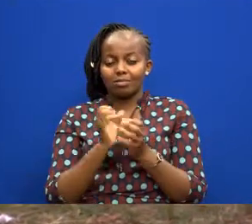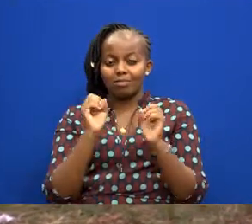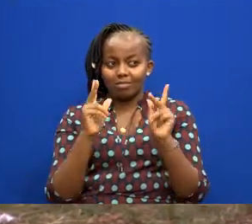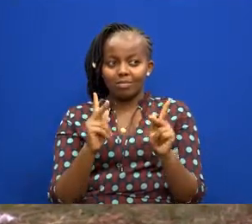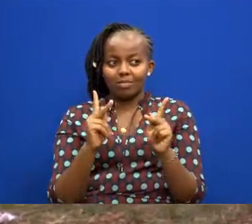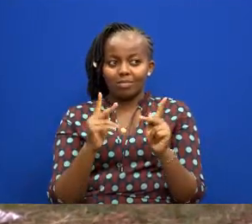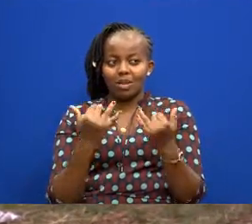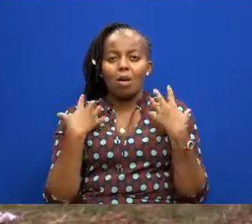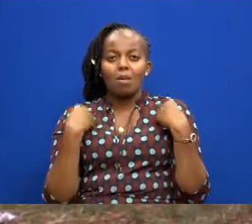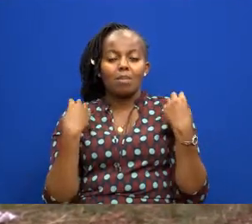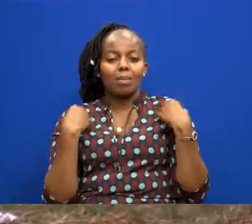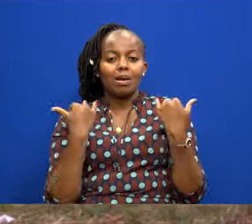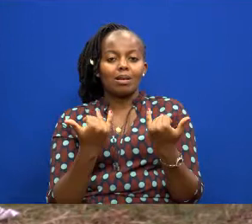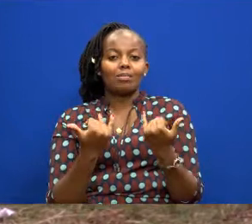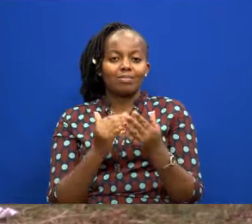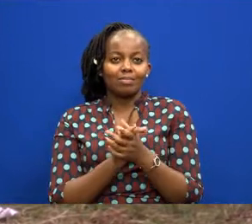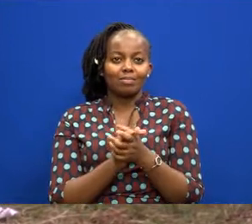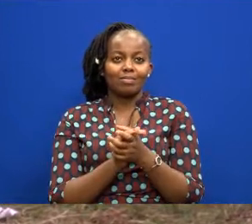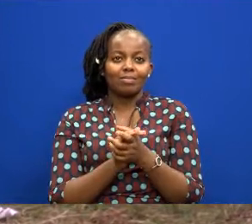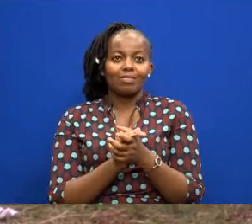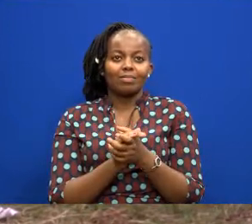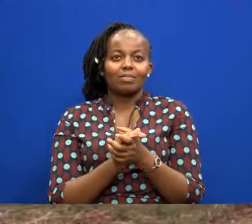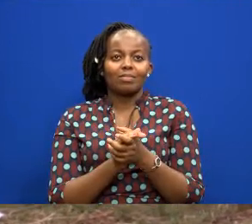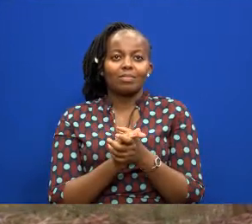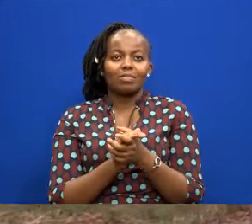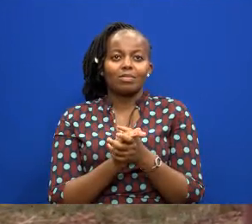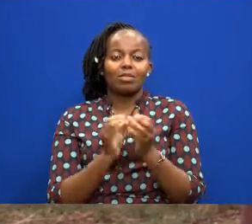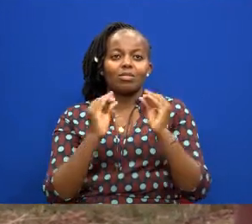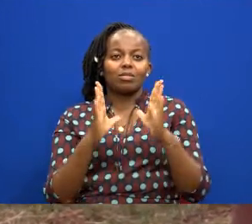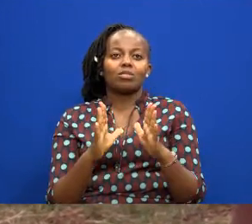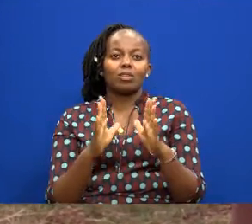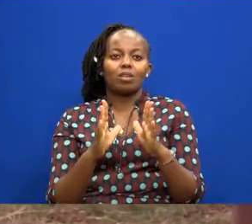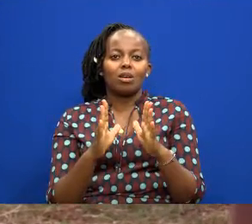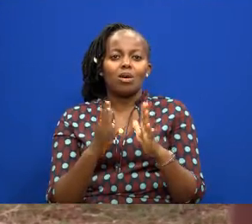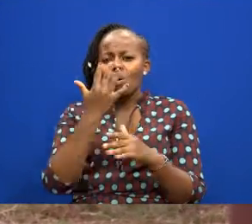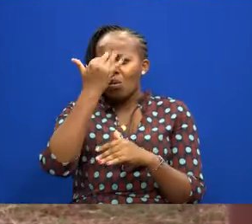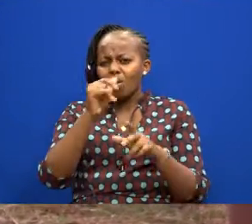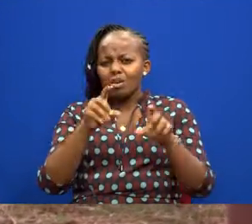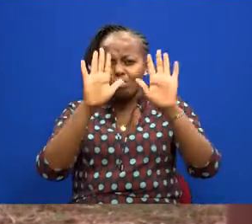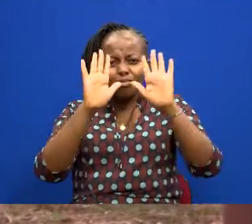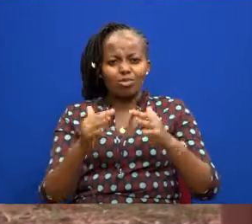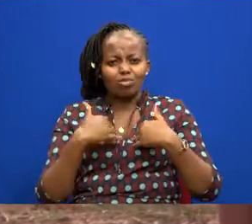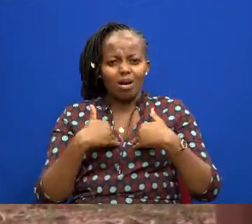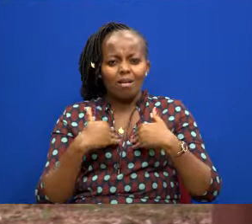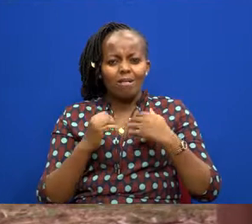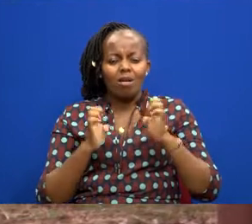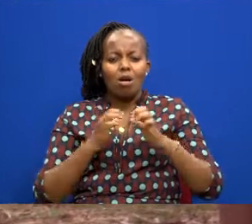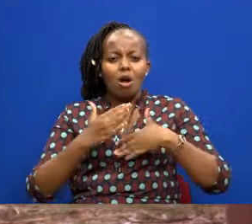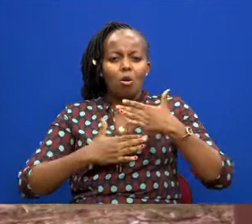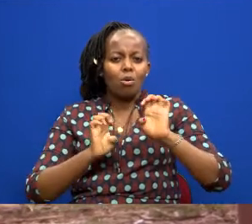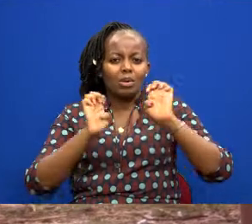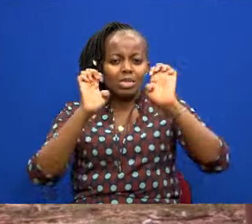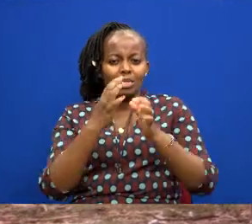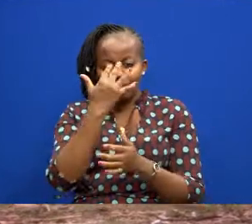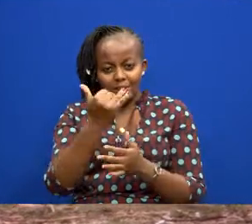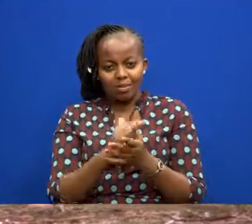prepare for a warm-up? Yeah? Why? Why do we do a warm-up? A very important question. It